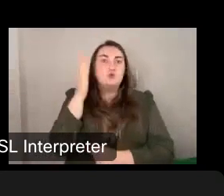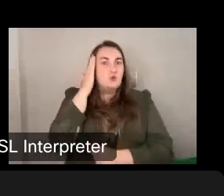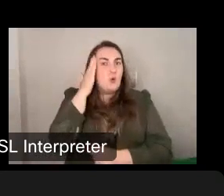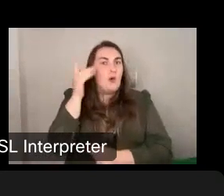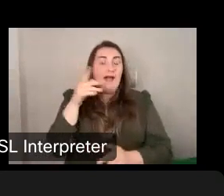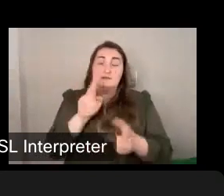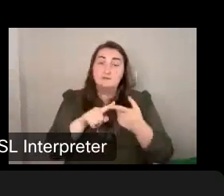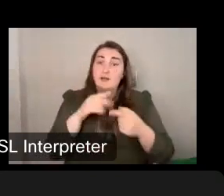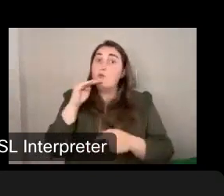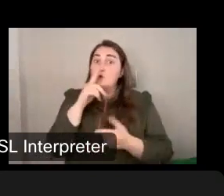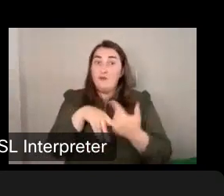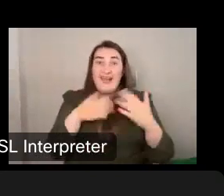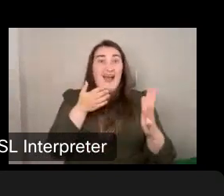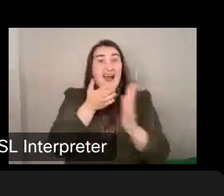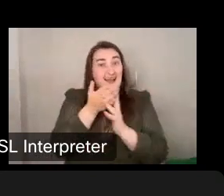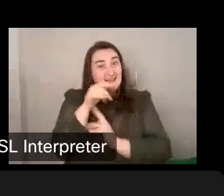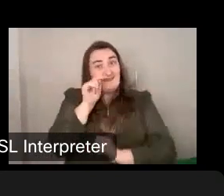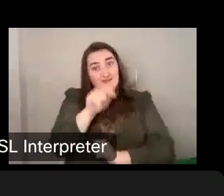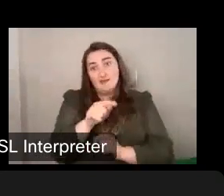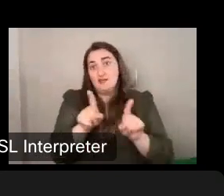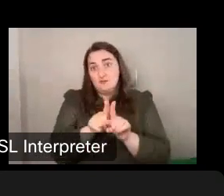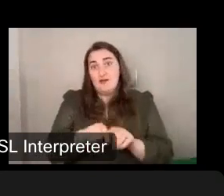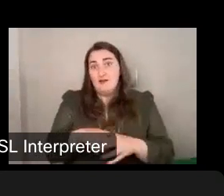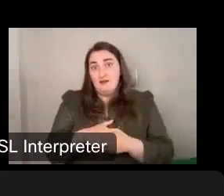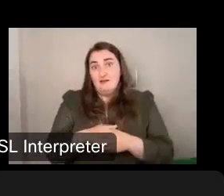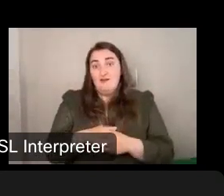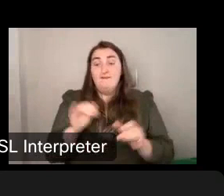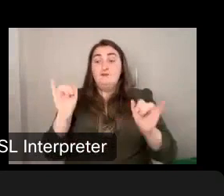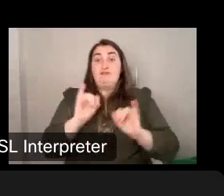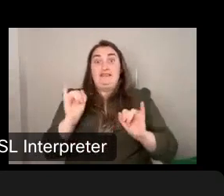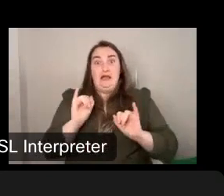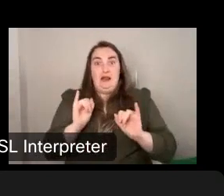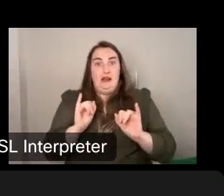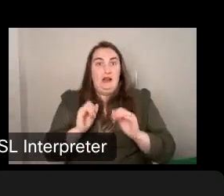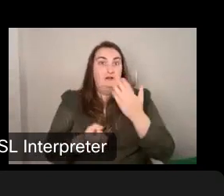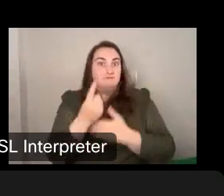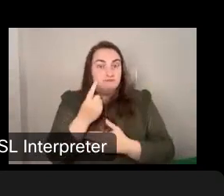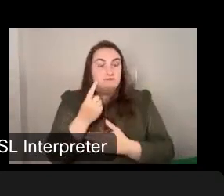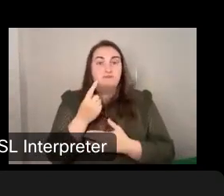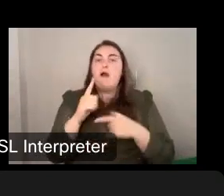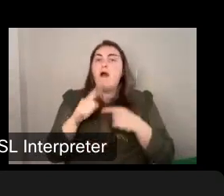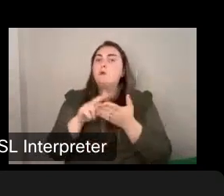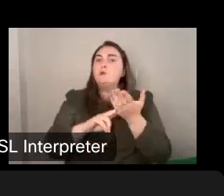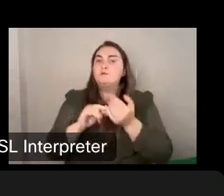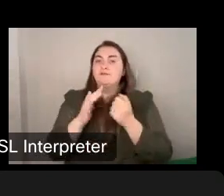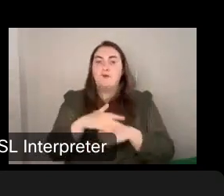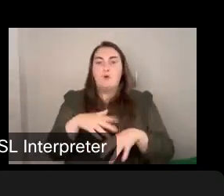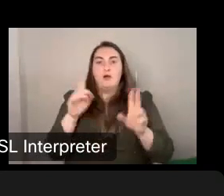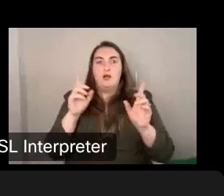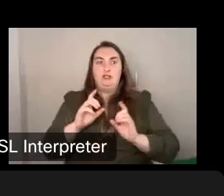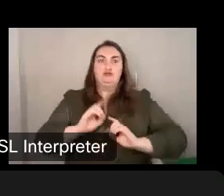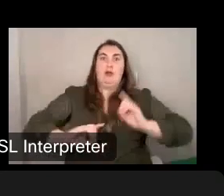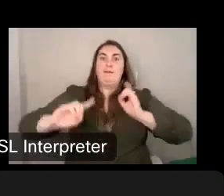do increasingly access that. Critical incident has historically been used to describe traumatic stress,